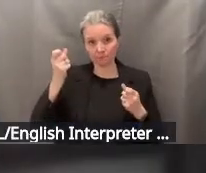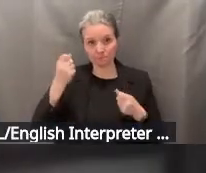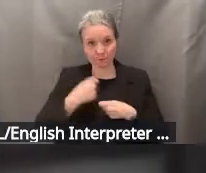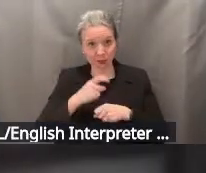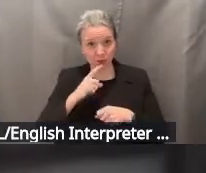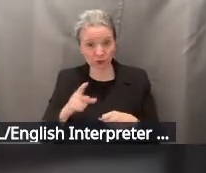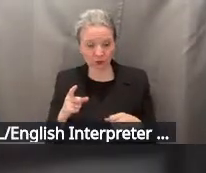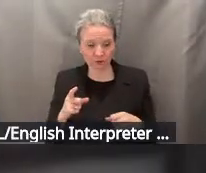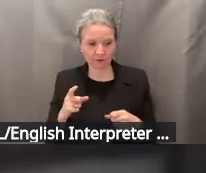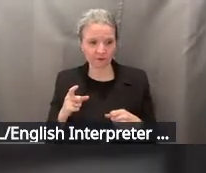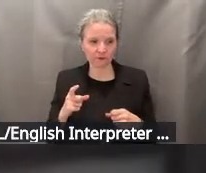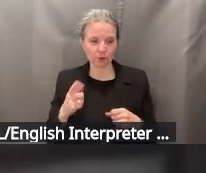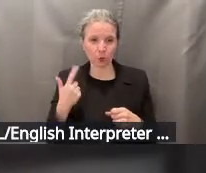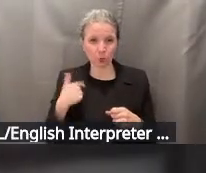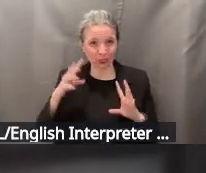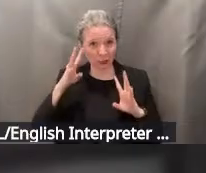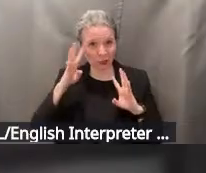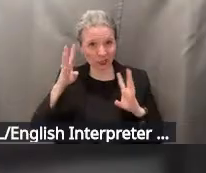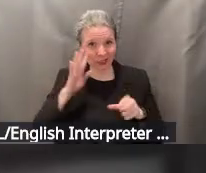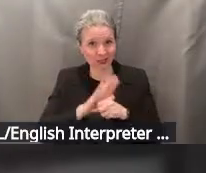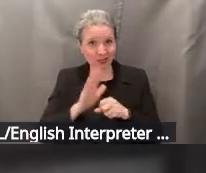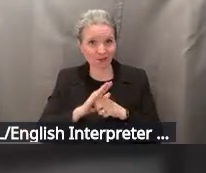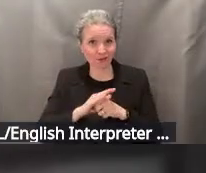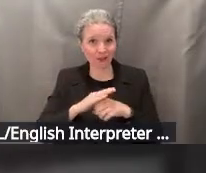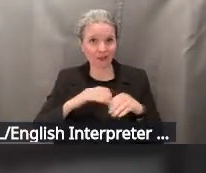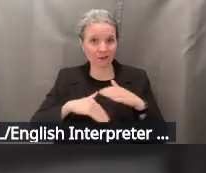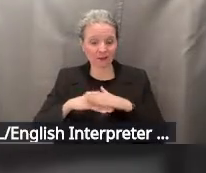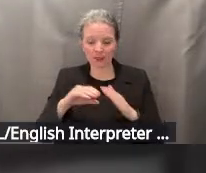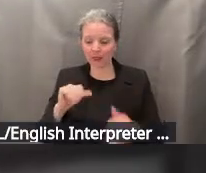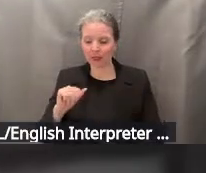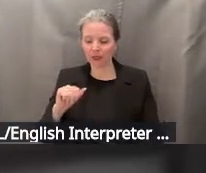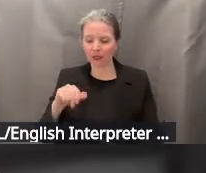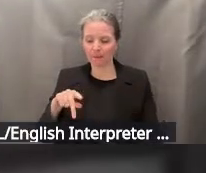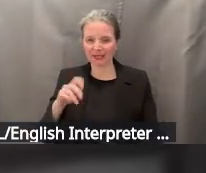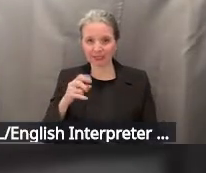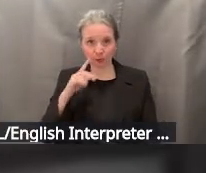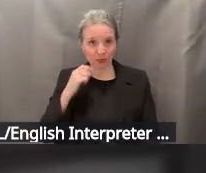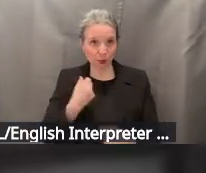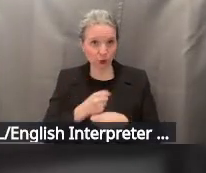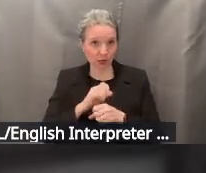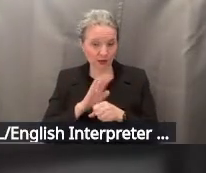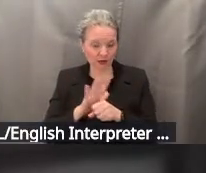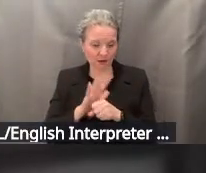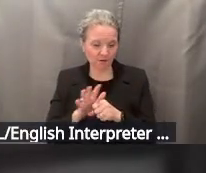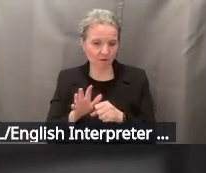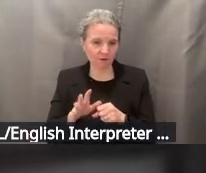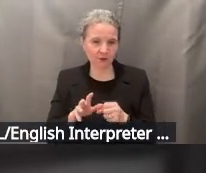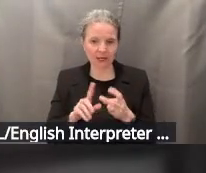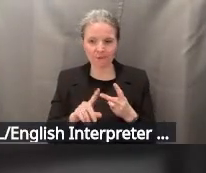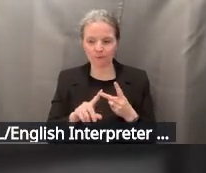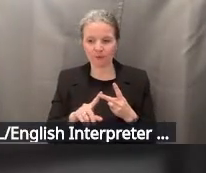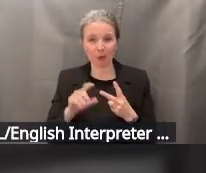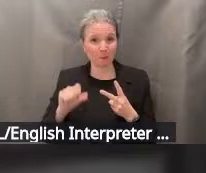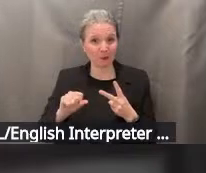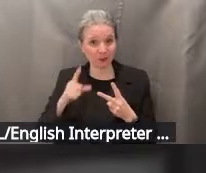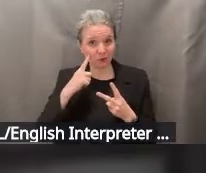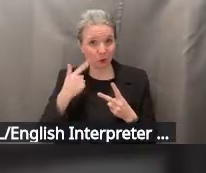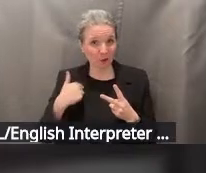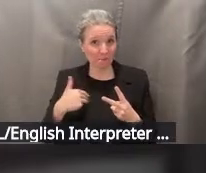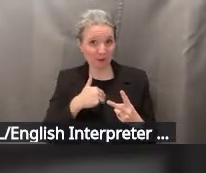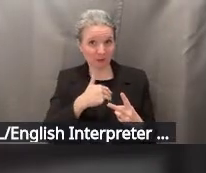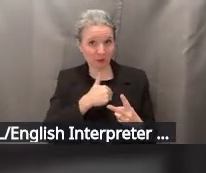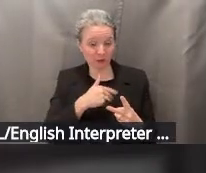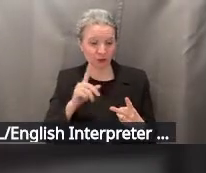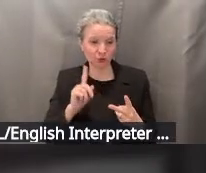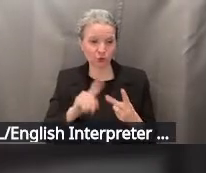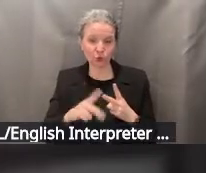we created enough capacity on the bridge and that we created enough ability for our members